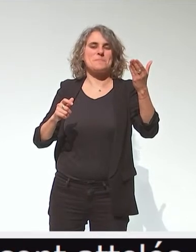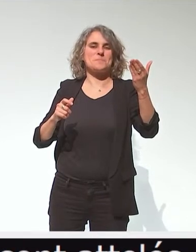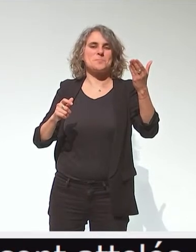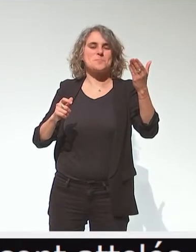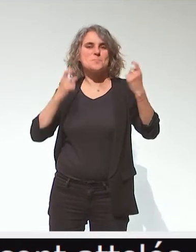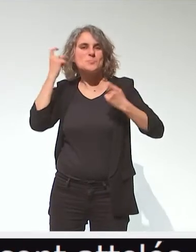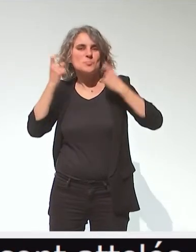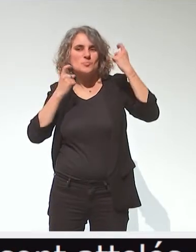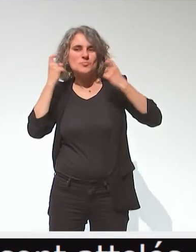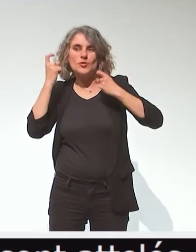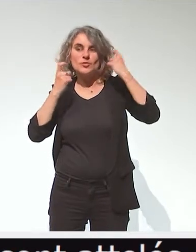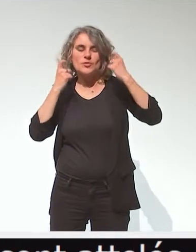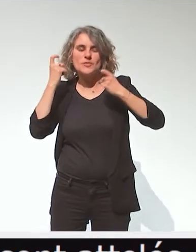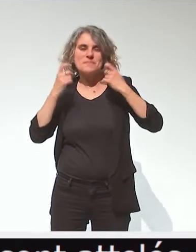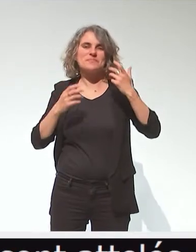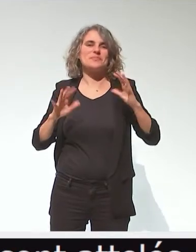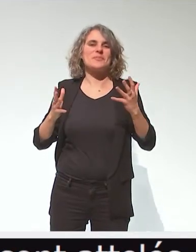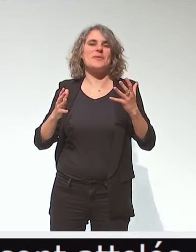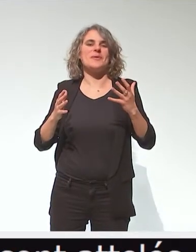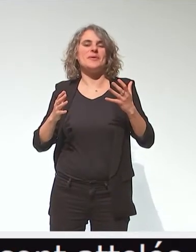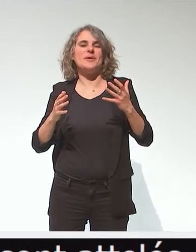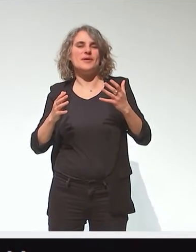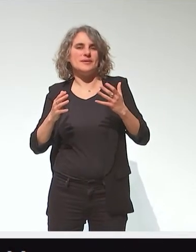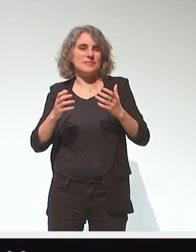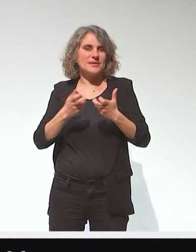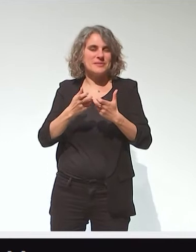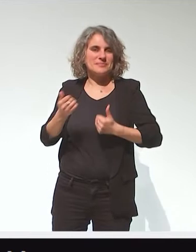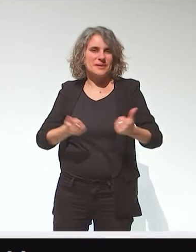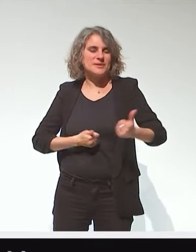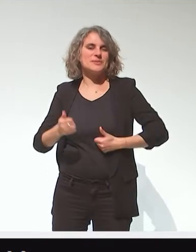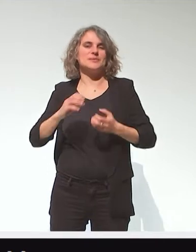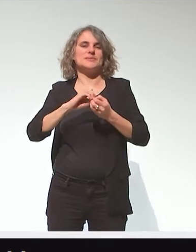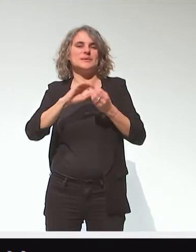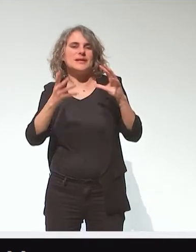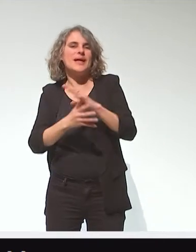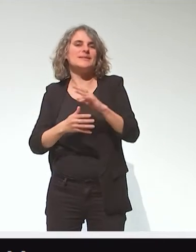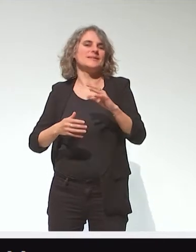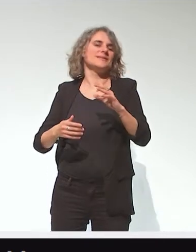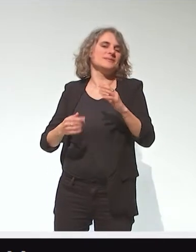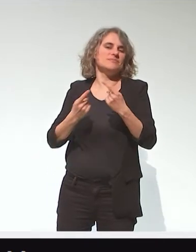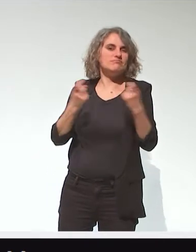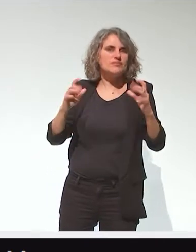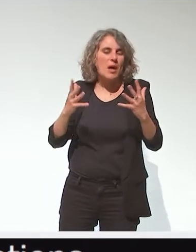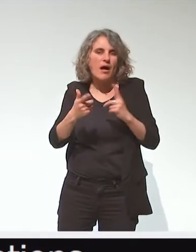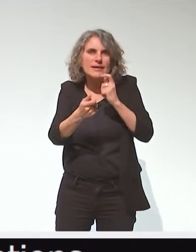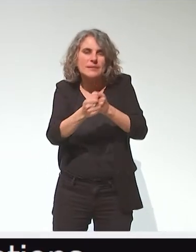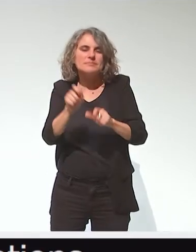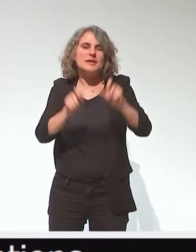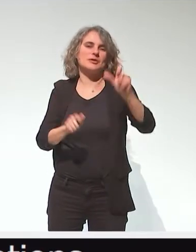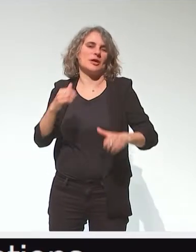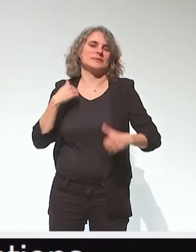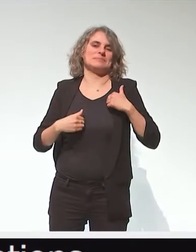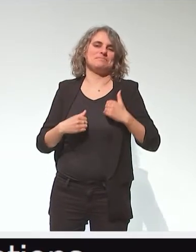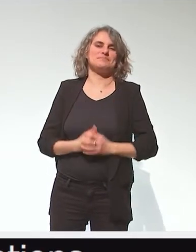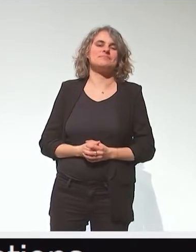goods accessible to people with disabilities. And I would say that